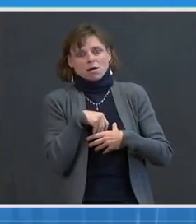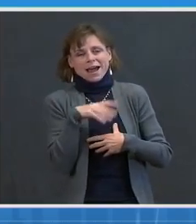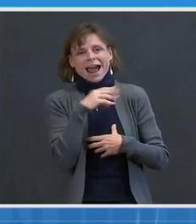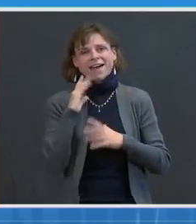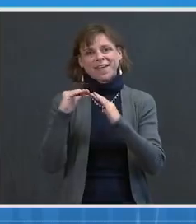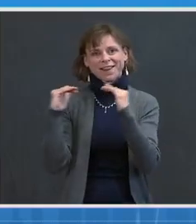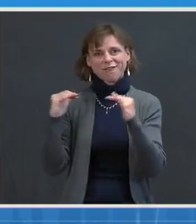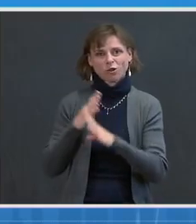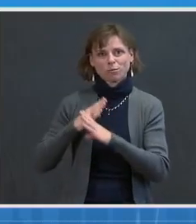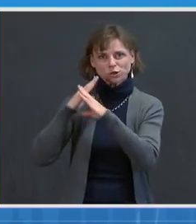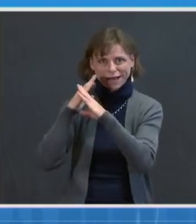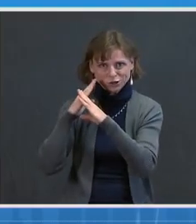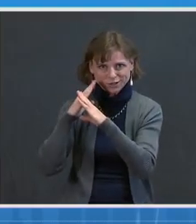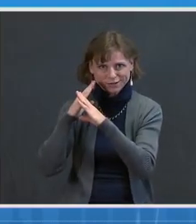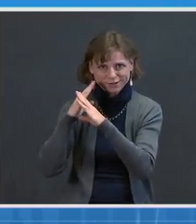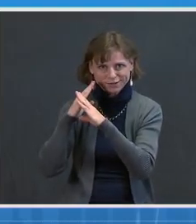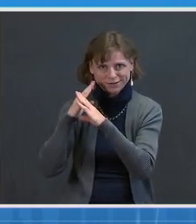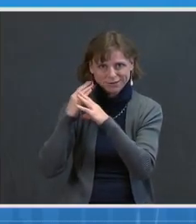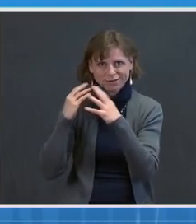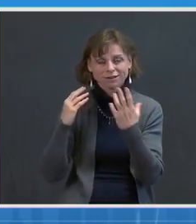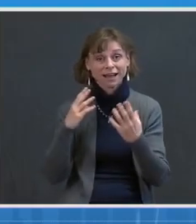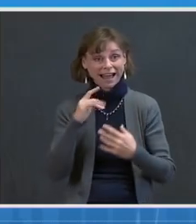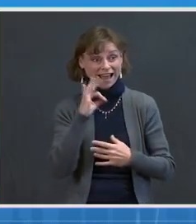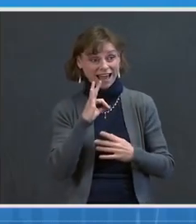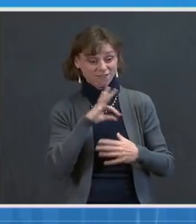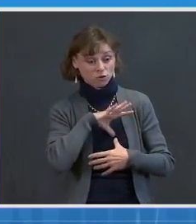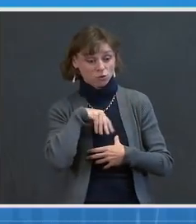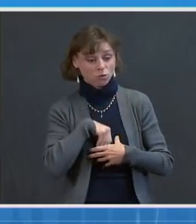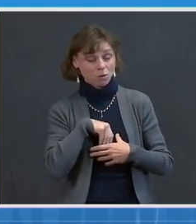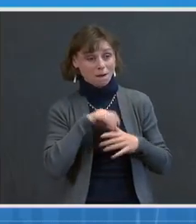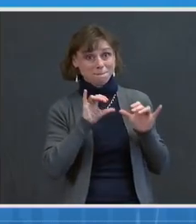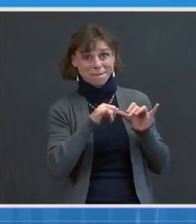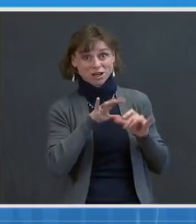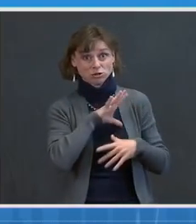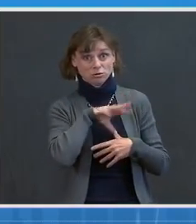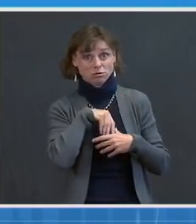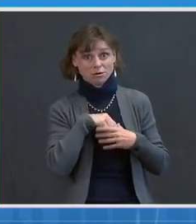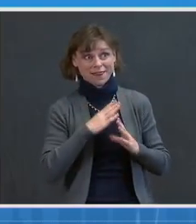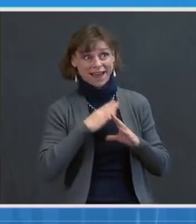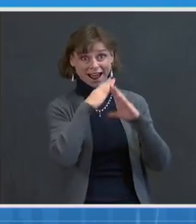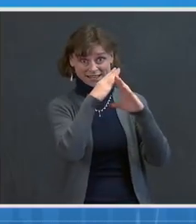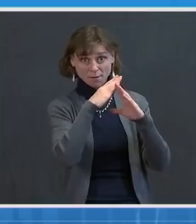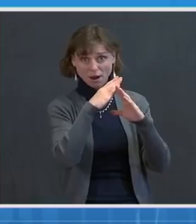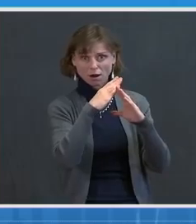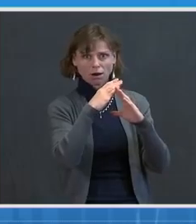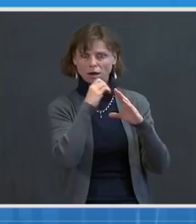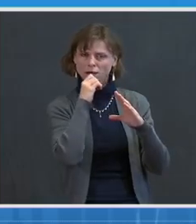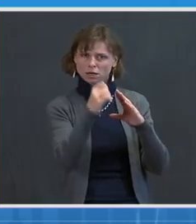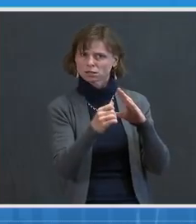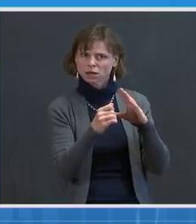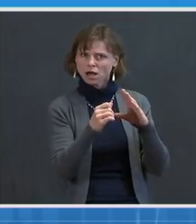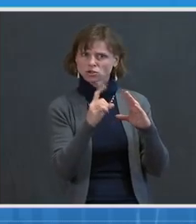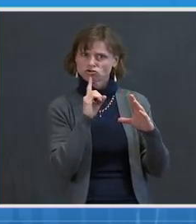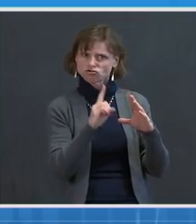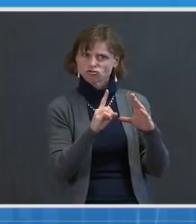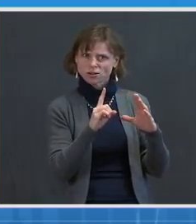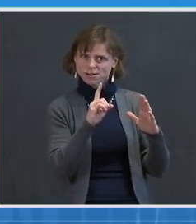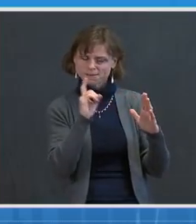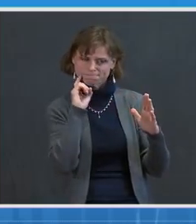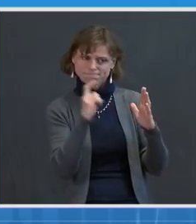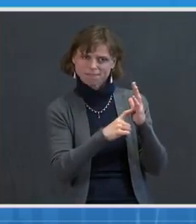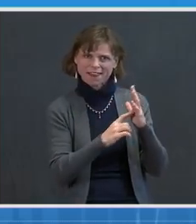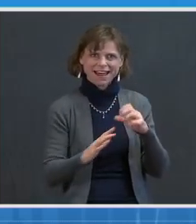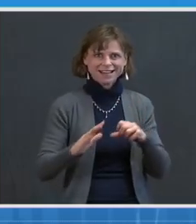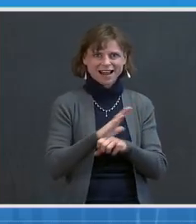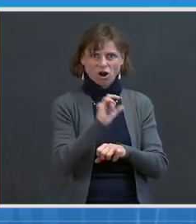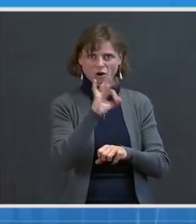Also, measuring antibody does not necessarily get the entirety of the immune response. We know now, and we're learning more and